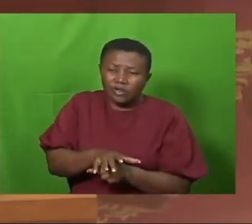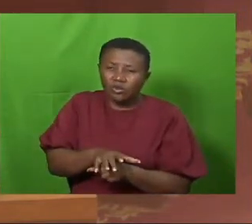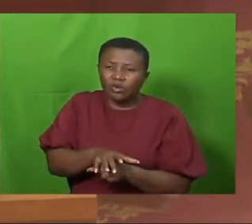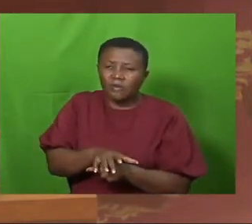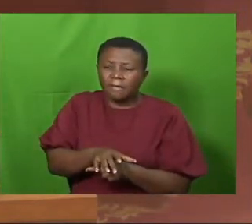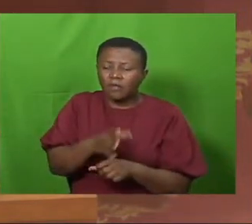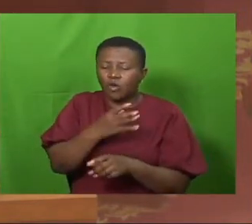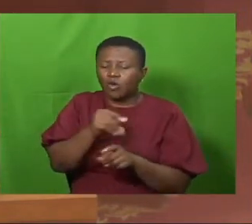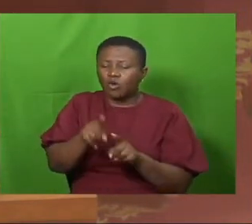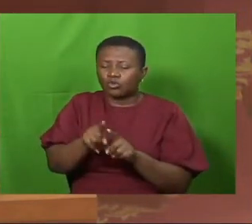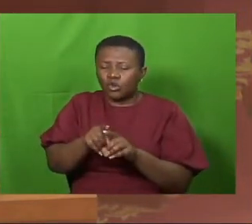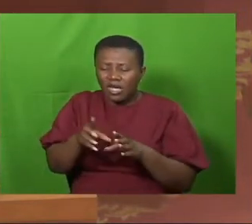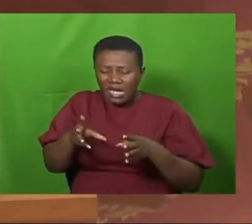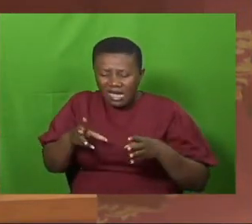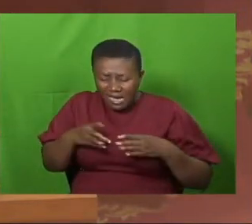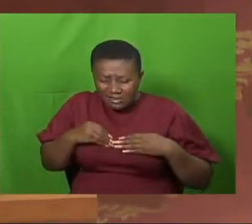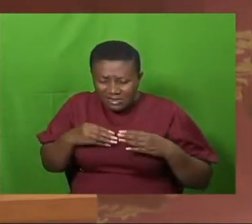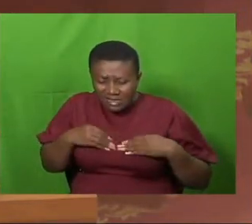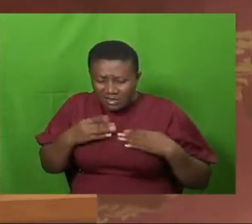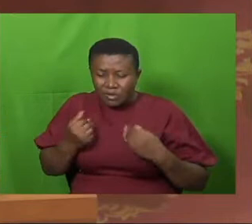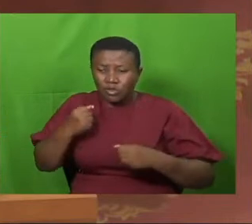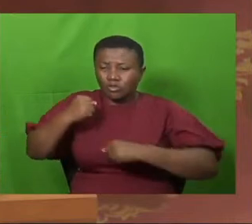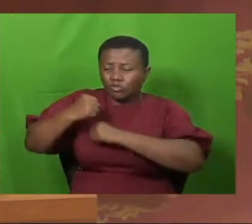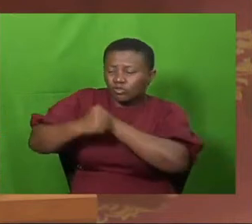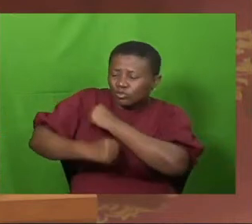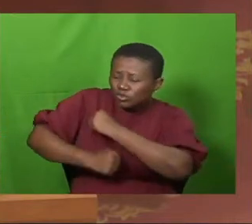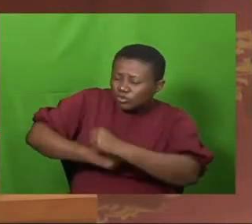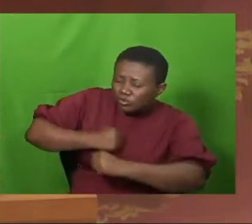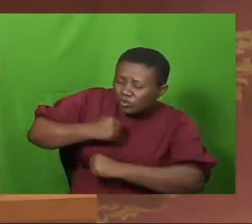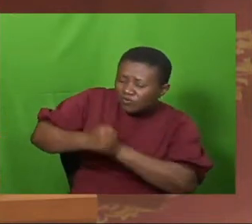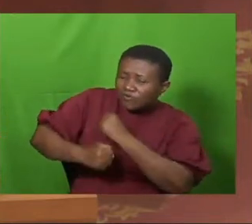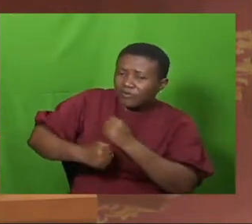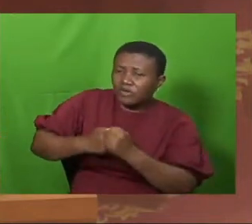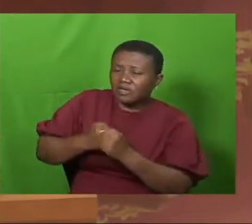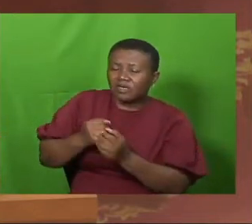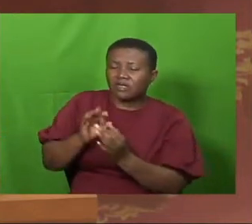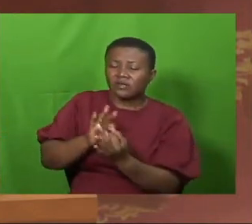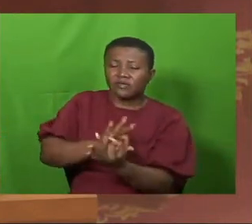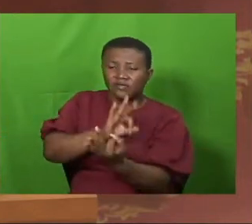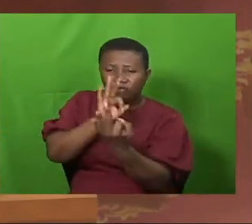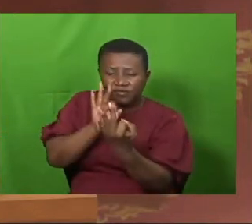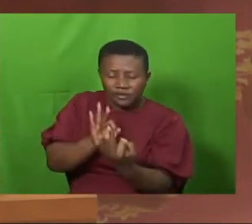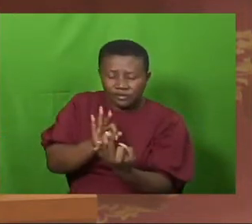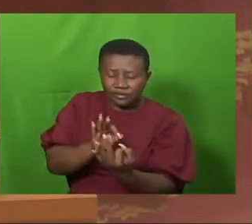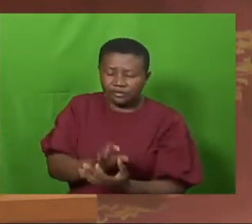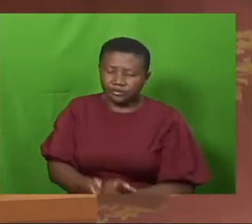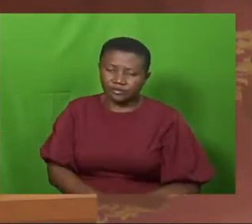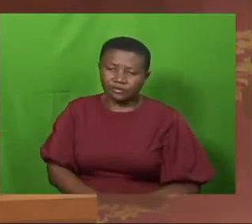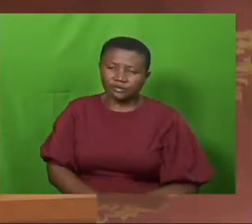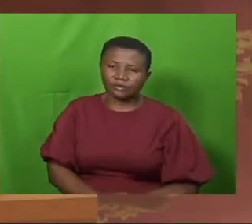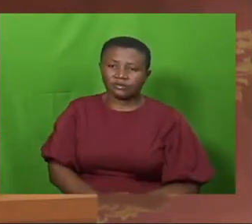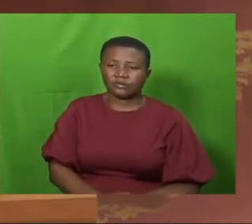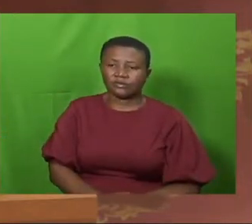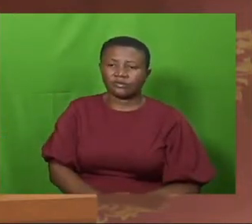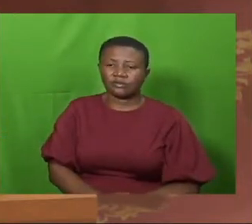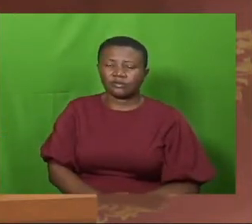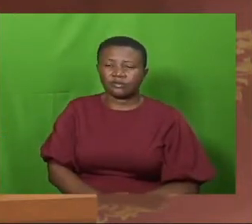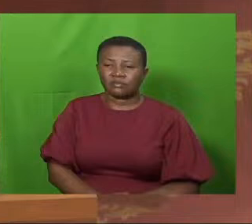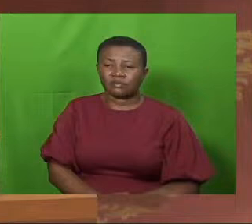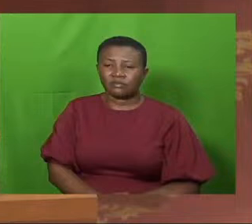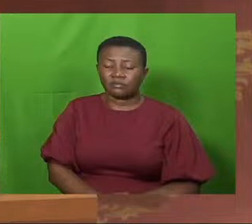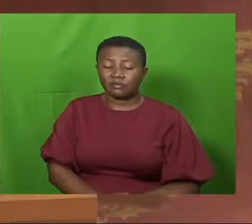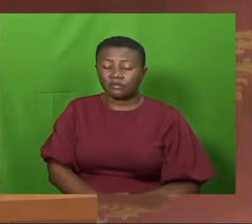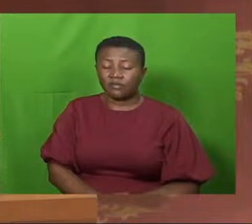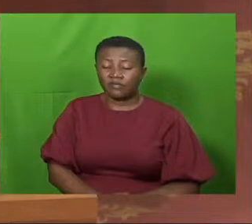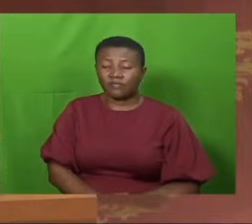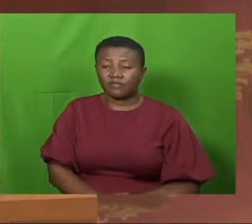the crisis that it faces and has not thrown its hands in despair. Mr. Speaker, the